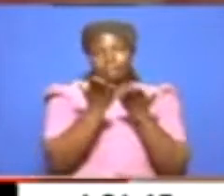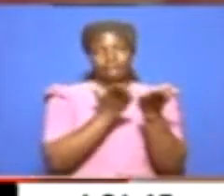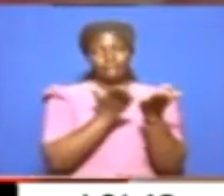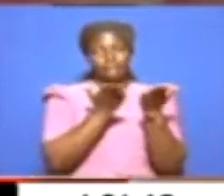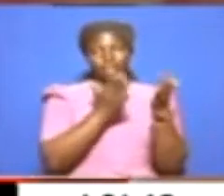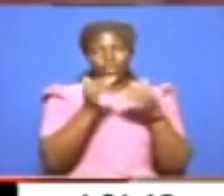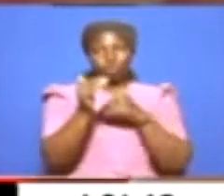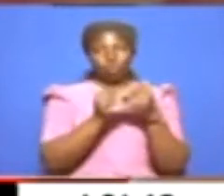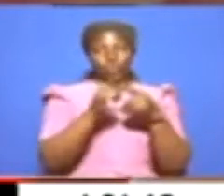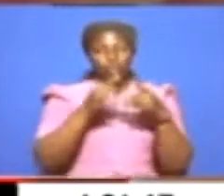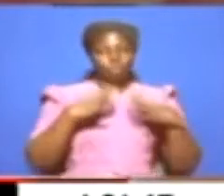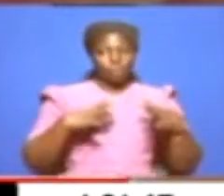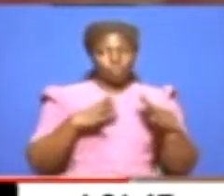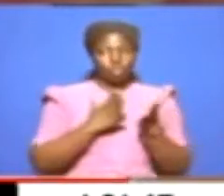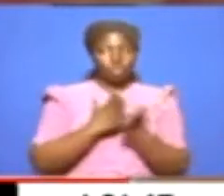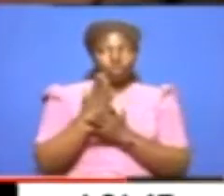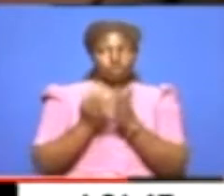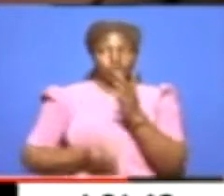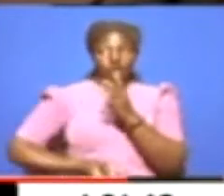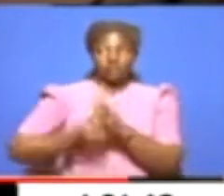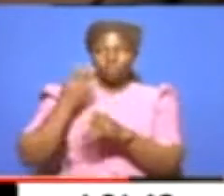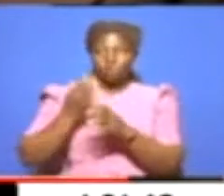creation of more sub-counties.